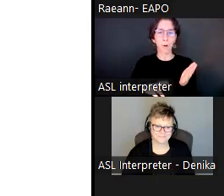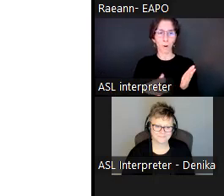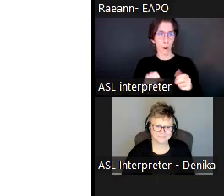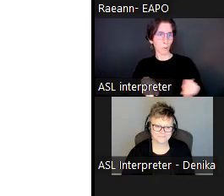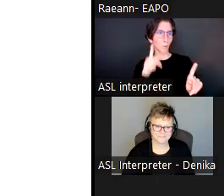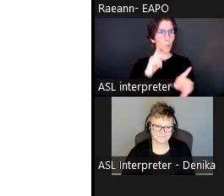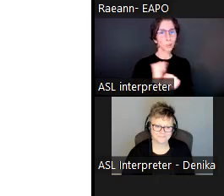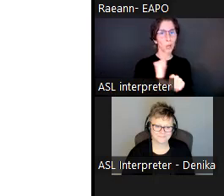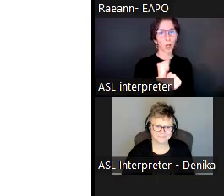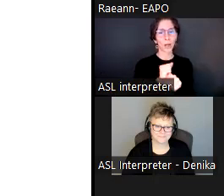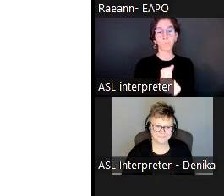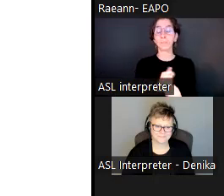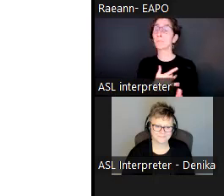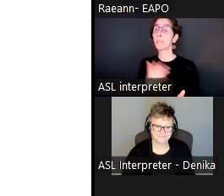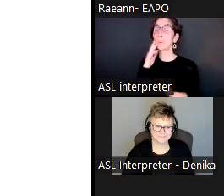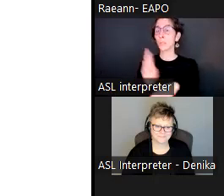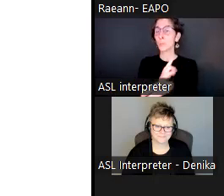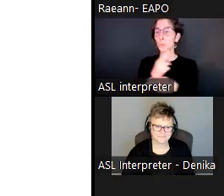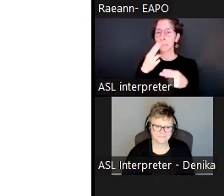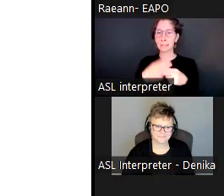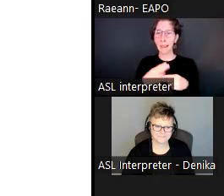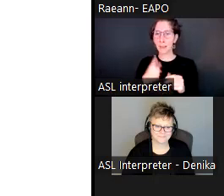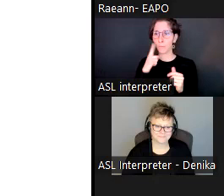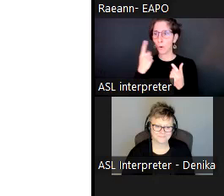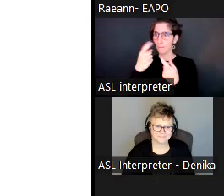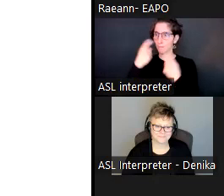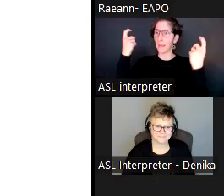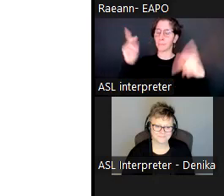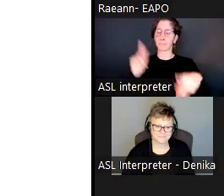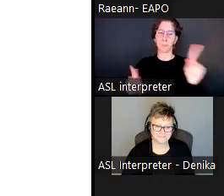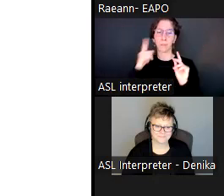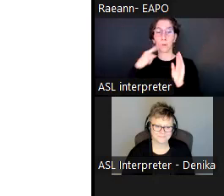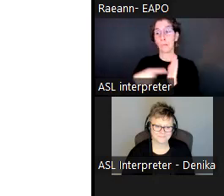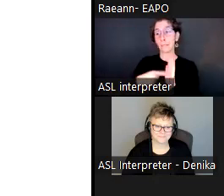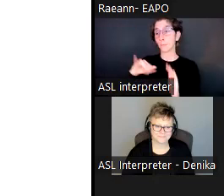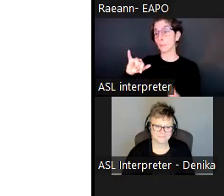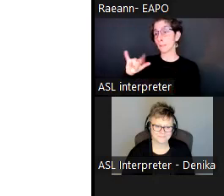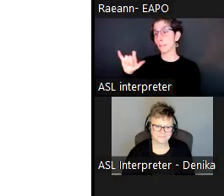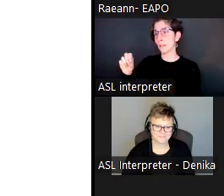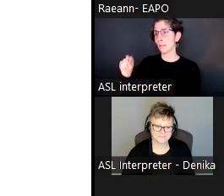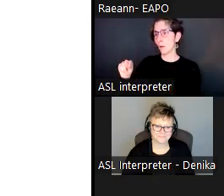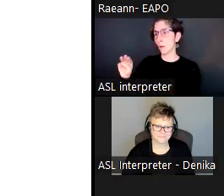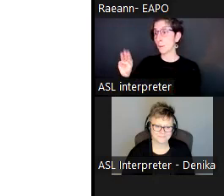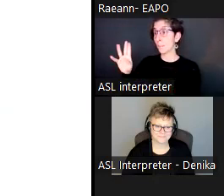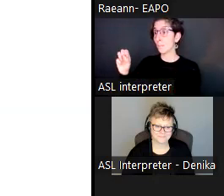the names of well-known individuals such as Elon Musk to convince you.